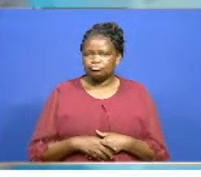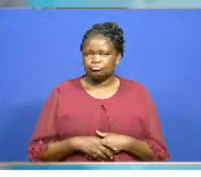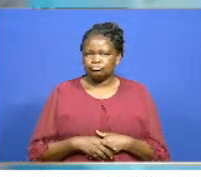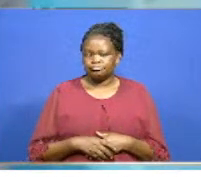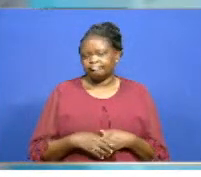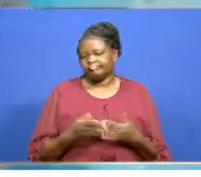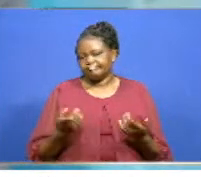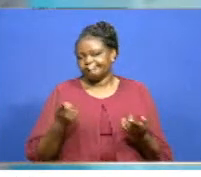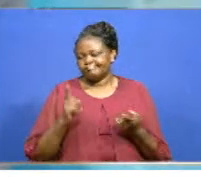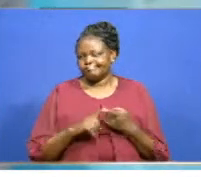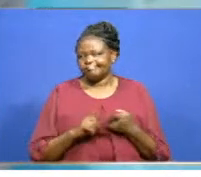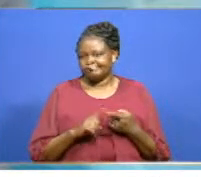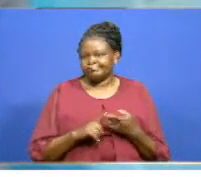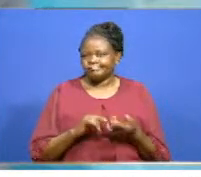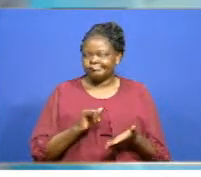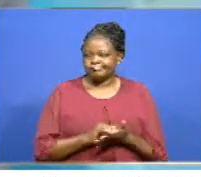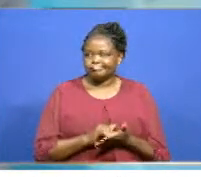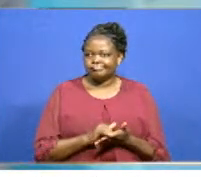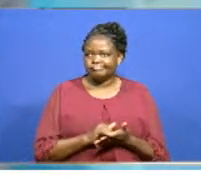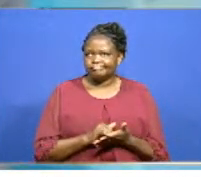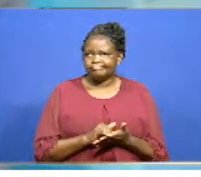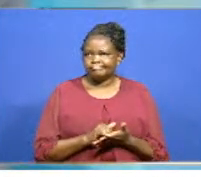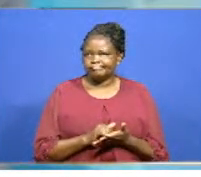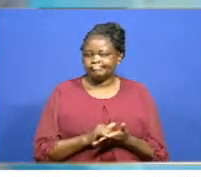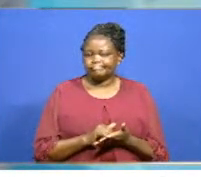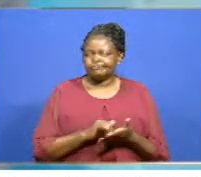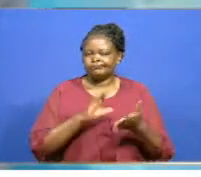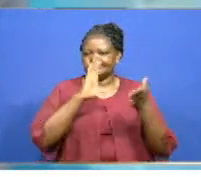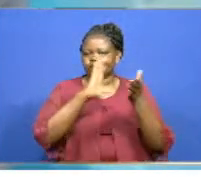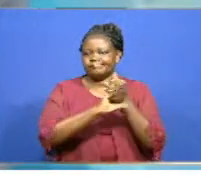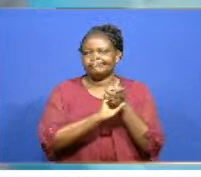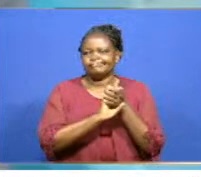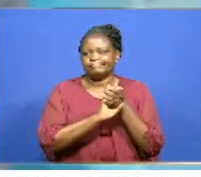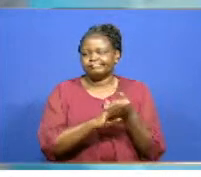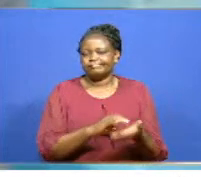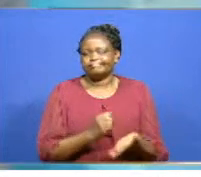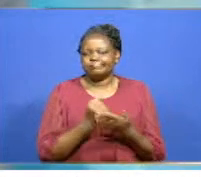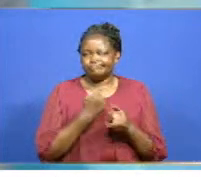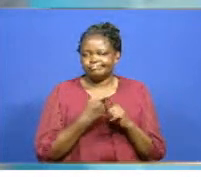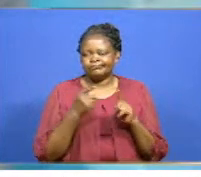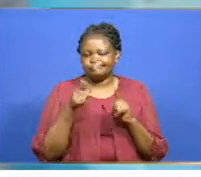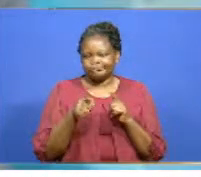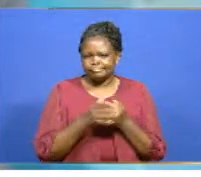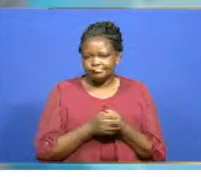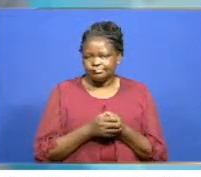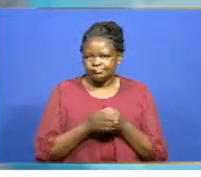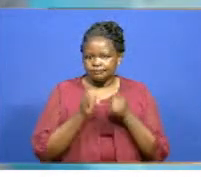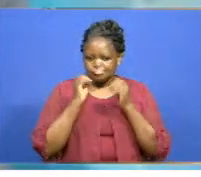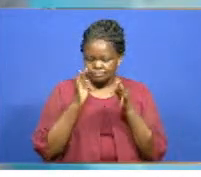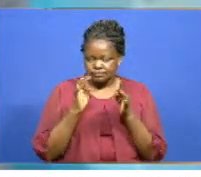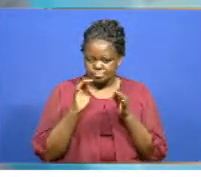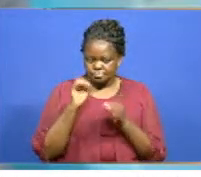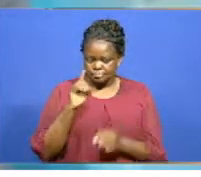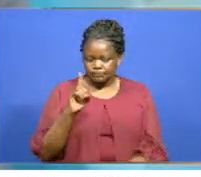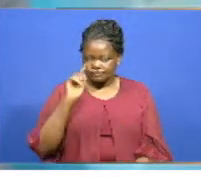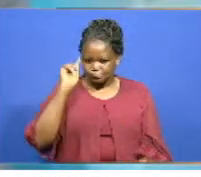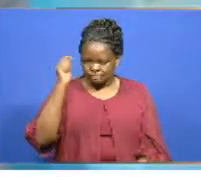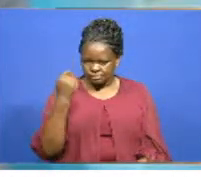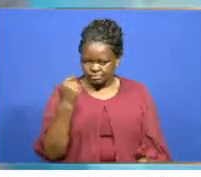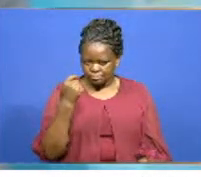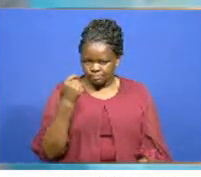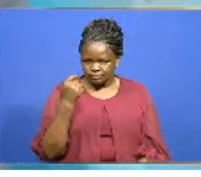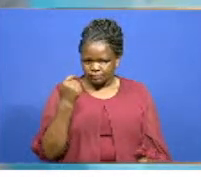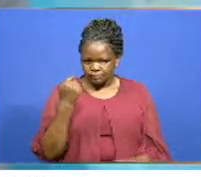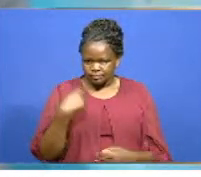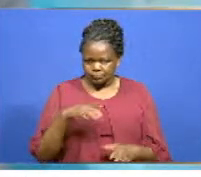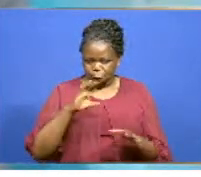unless the handshake weighs in, but in Kabuchai, if Ford Kenya is left